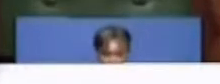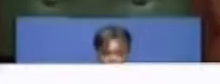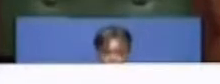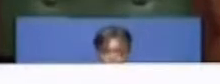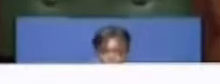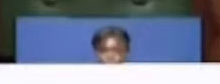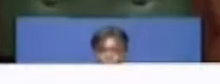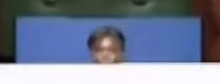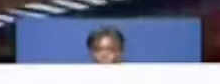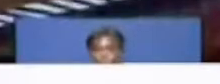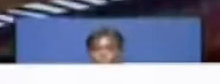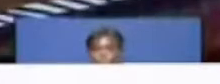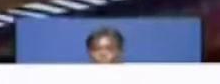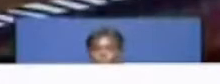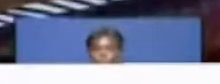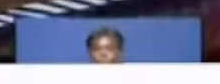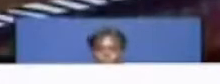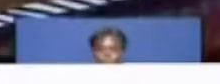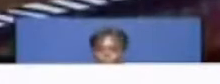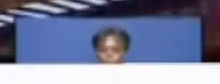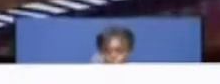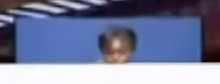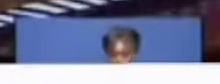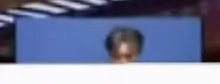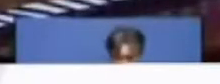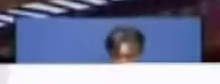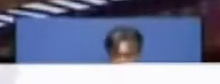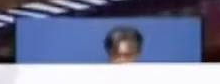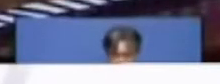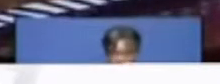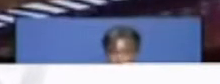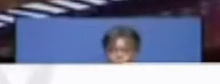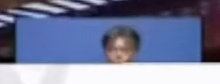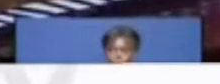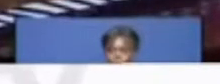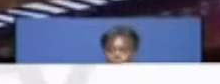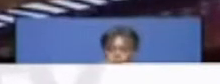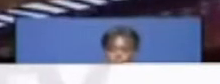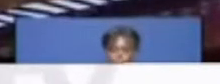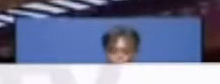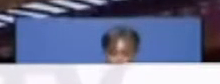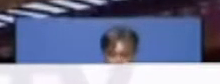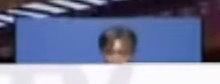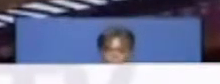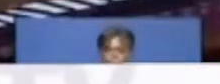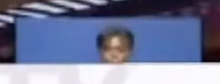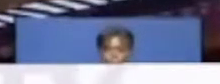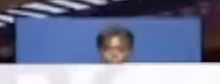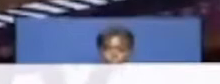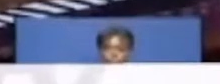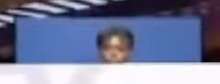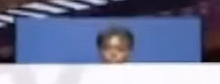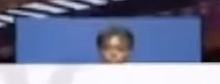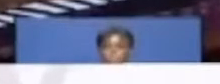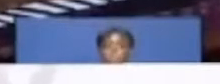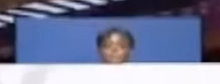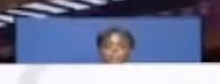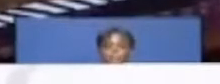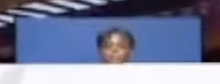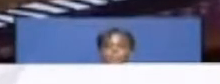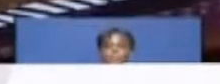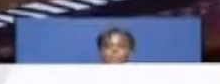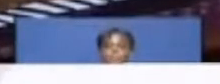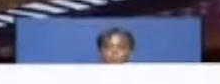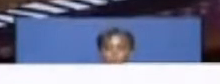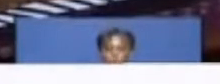Mr. Speakers, I challenge Parliament to put in place a legal framework to lead to closer union with